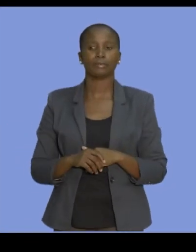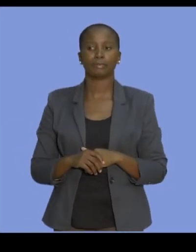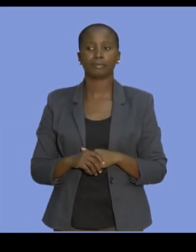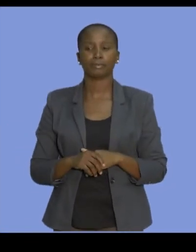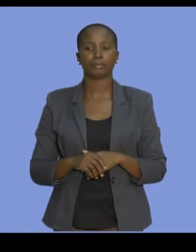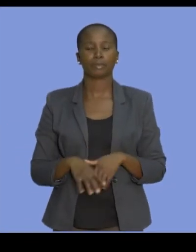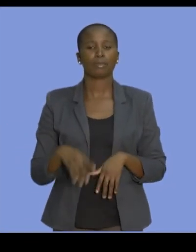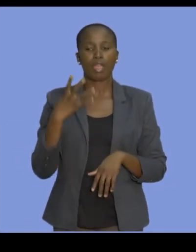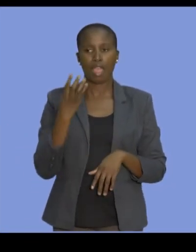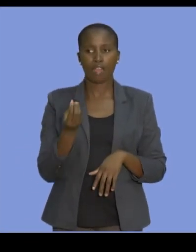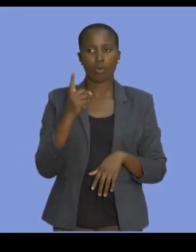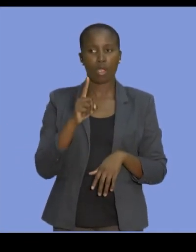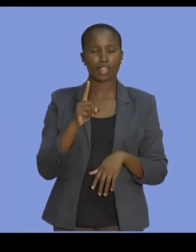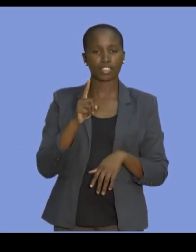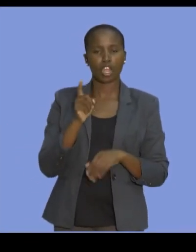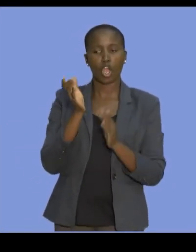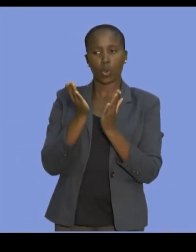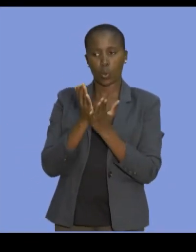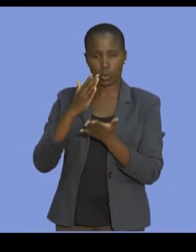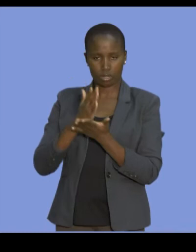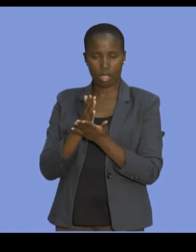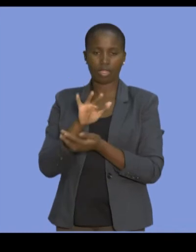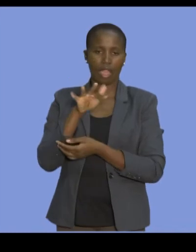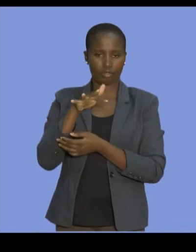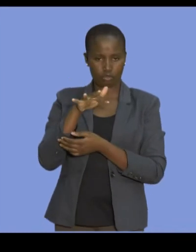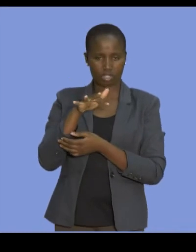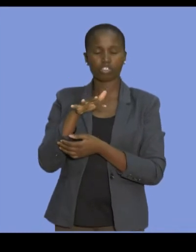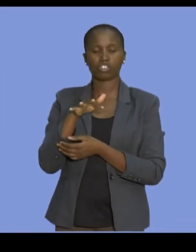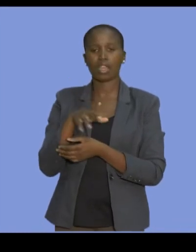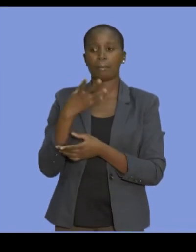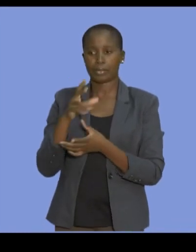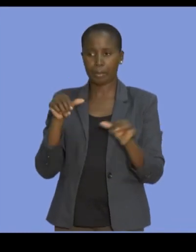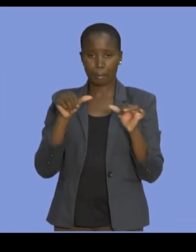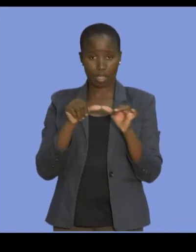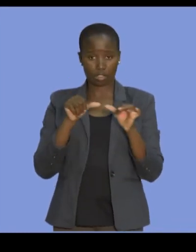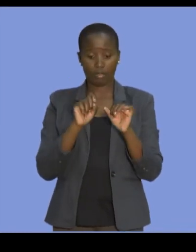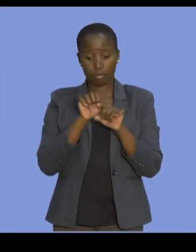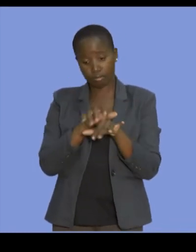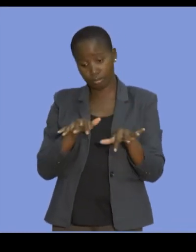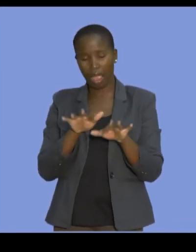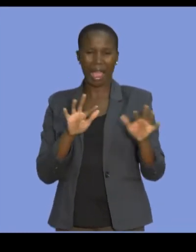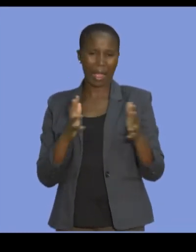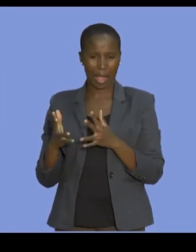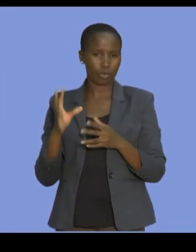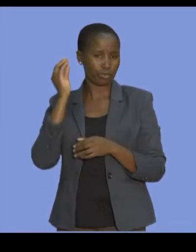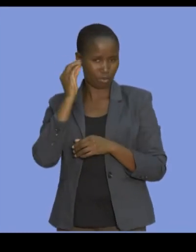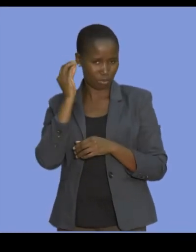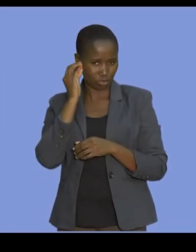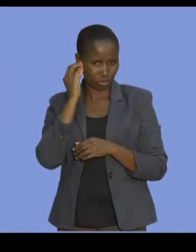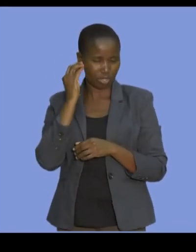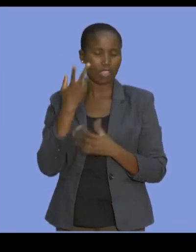quartiles, average, measure of dispersion, we'll still look at that.